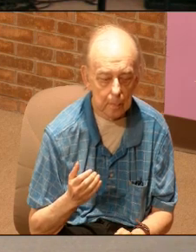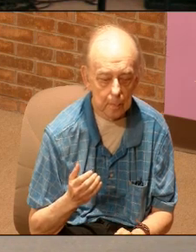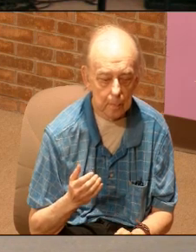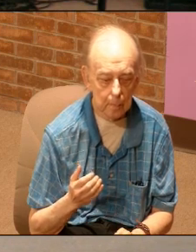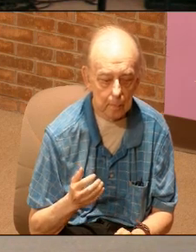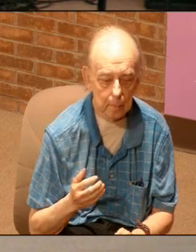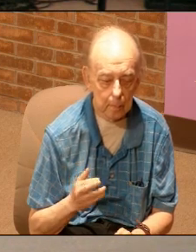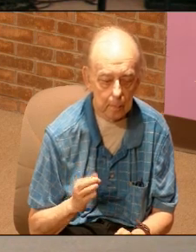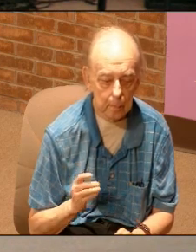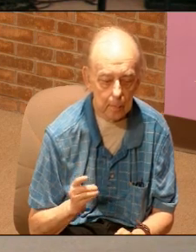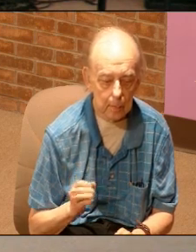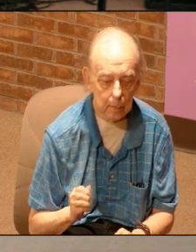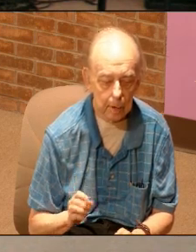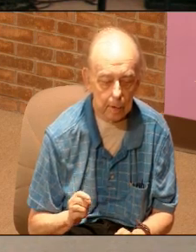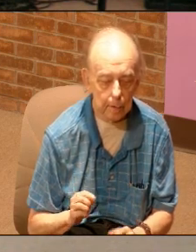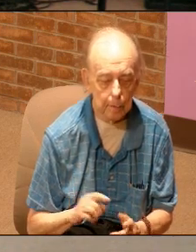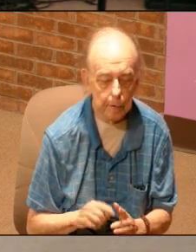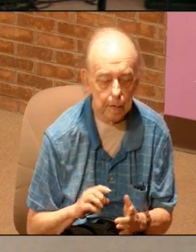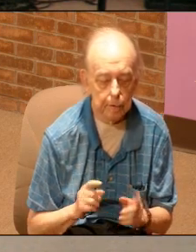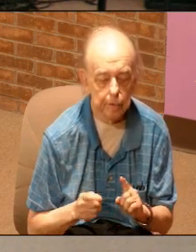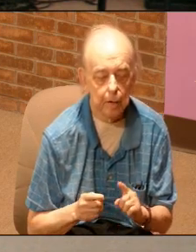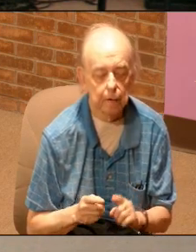radio began to change.